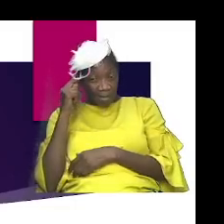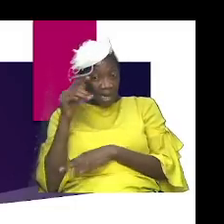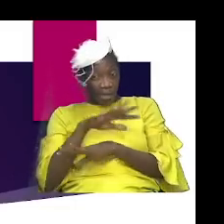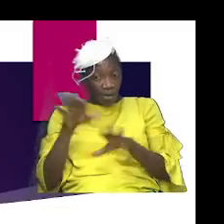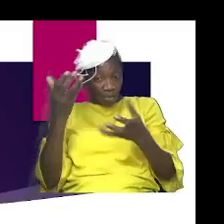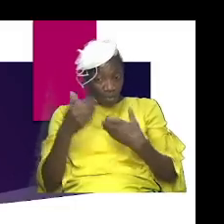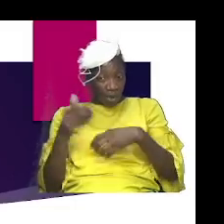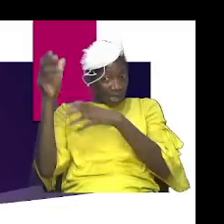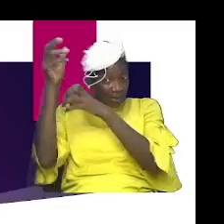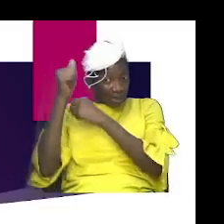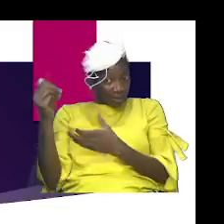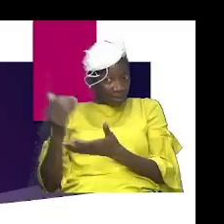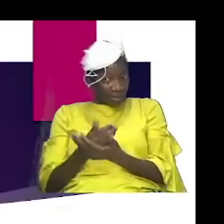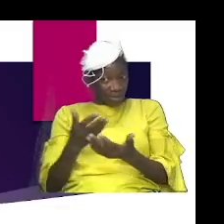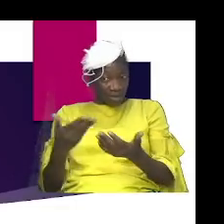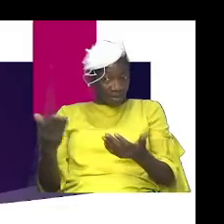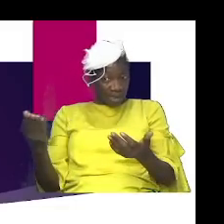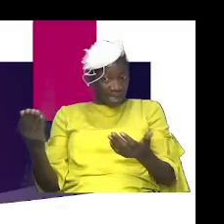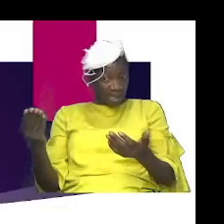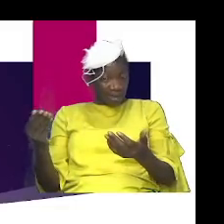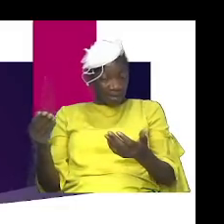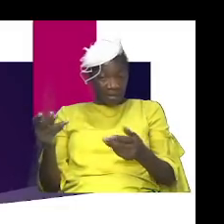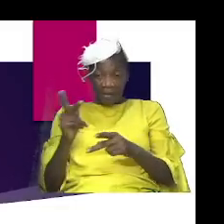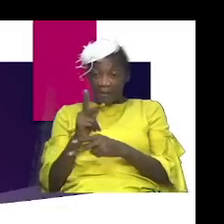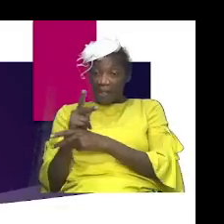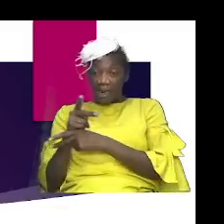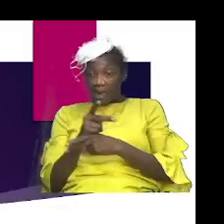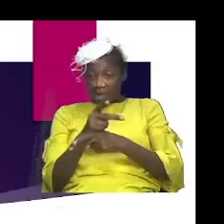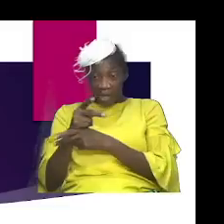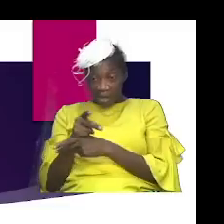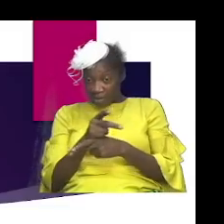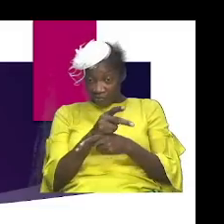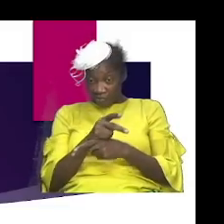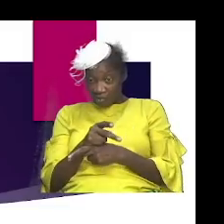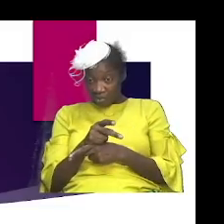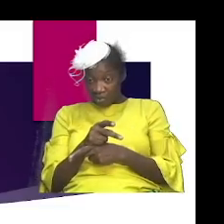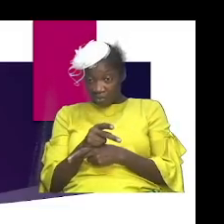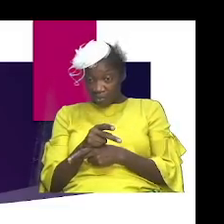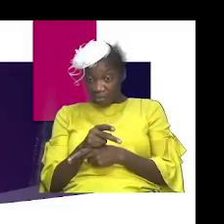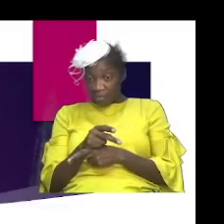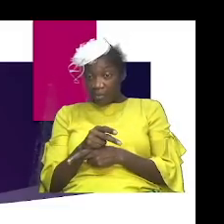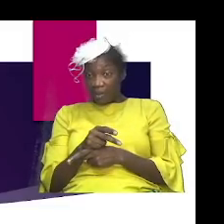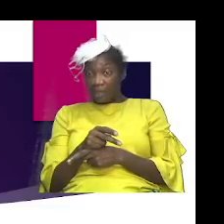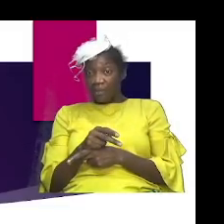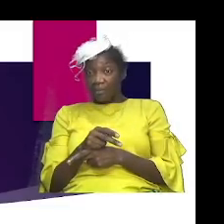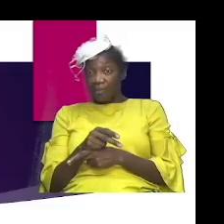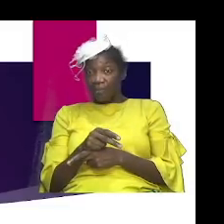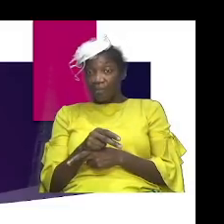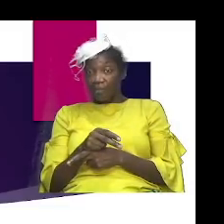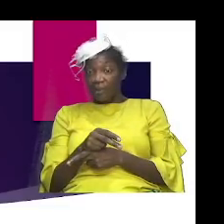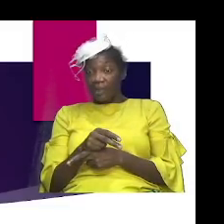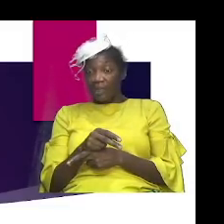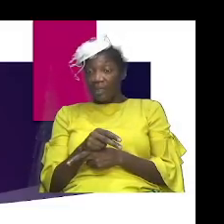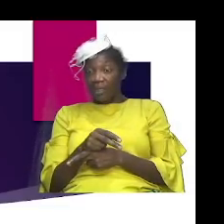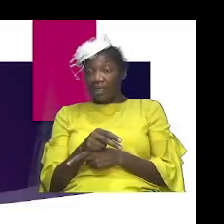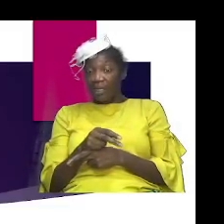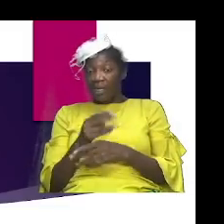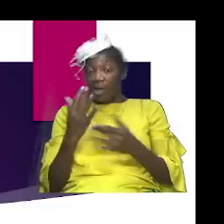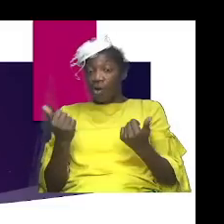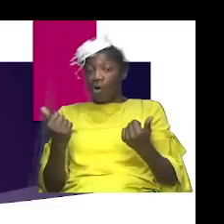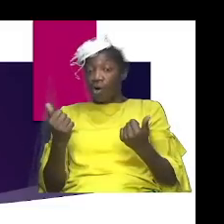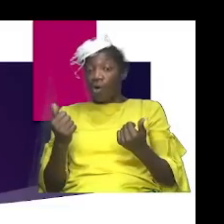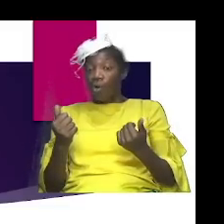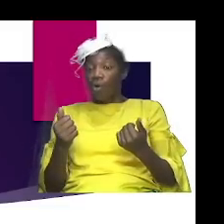things. We must be careful of our convictions and how we try to dispose of it. We must be careful of our convictions and how we try